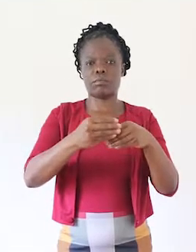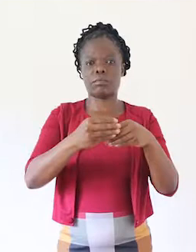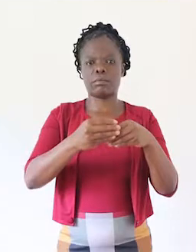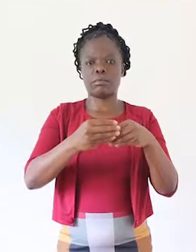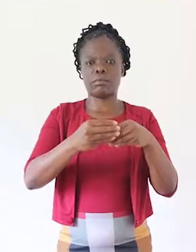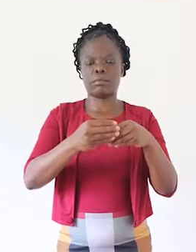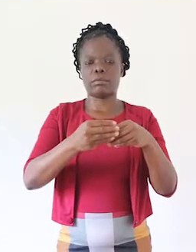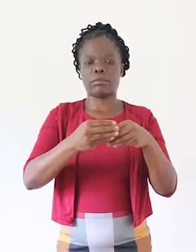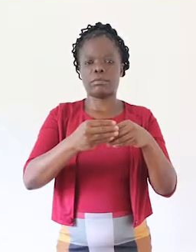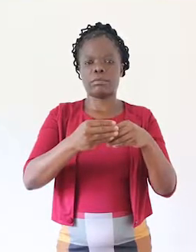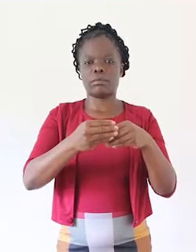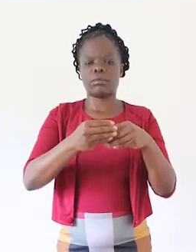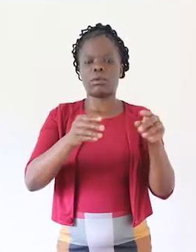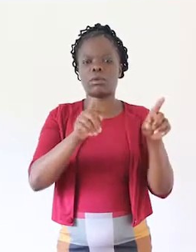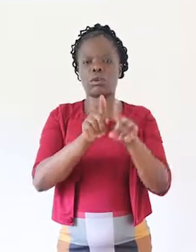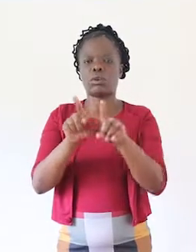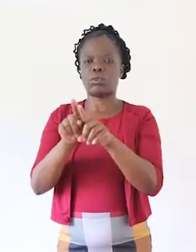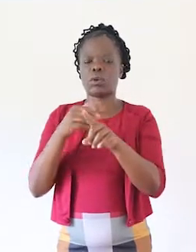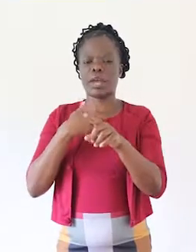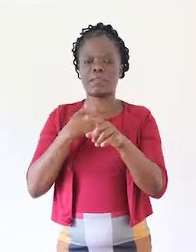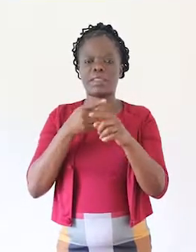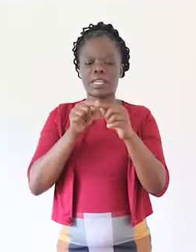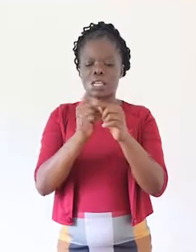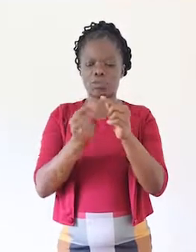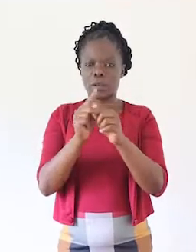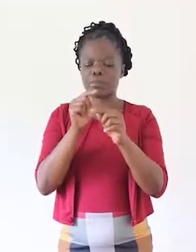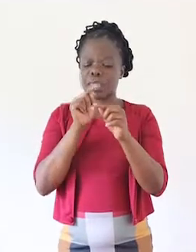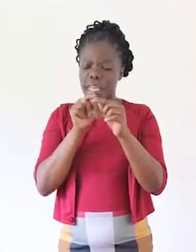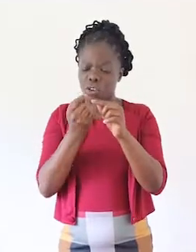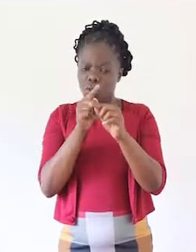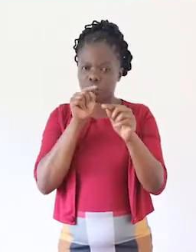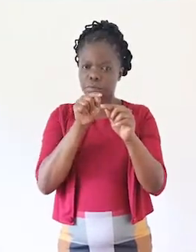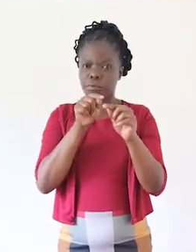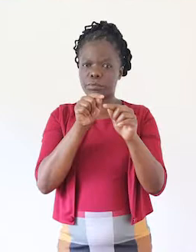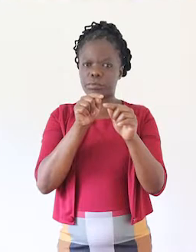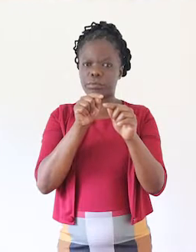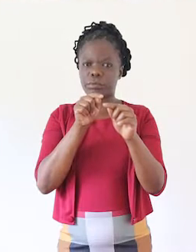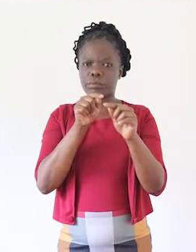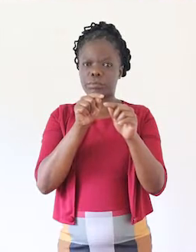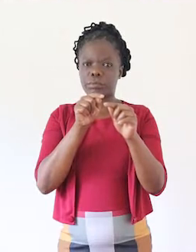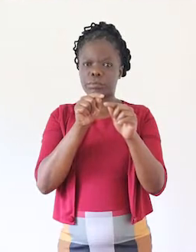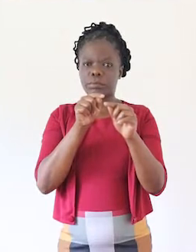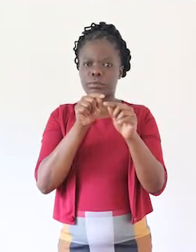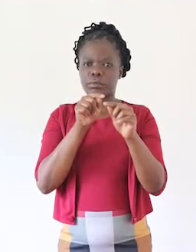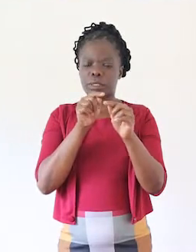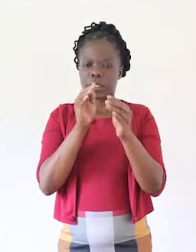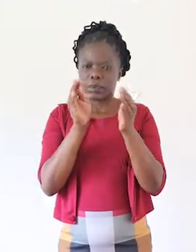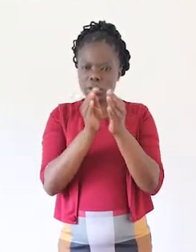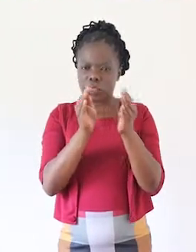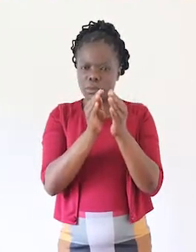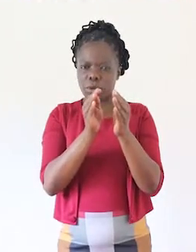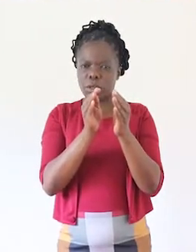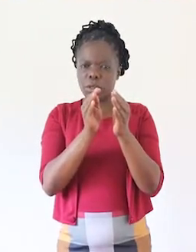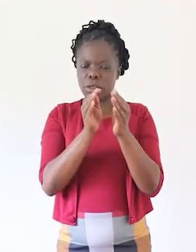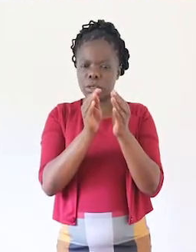okay? We also have the needle. This needle, it is help us to put in there are